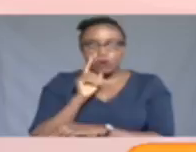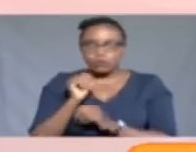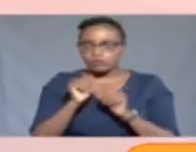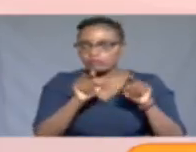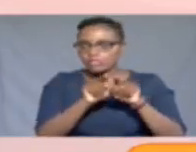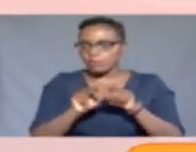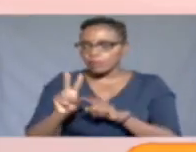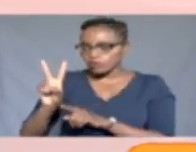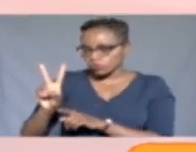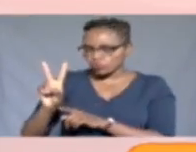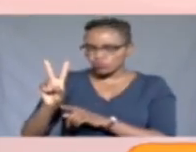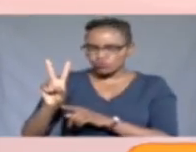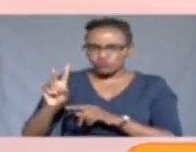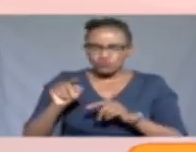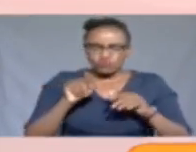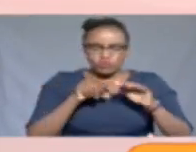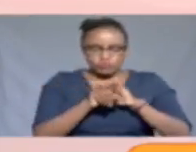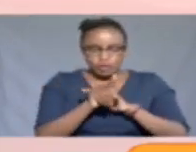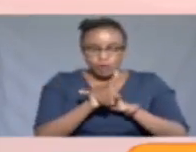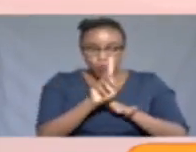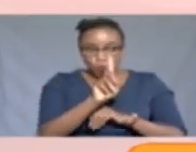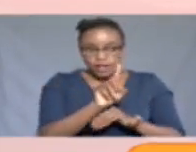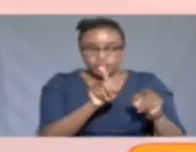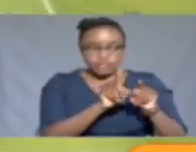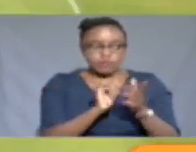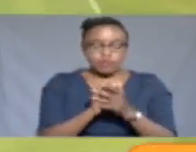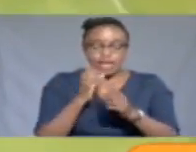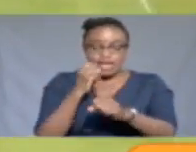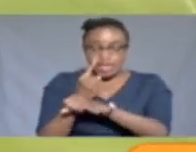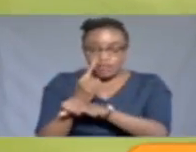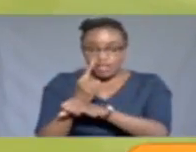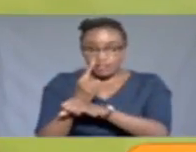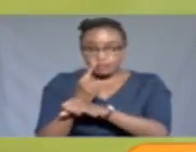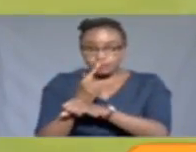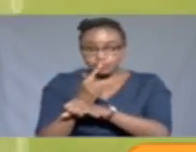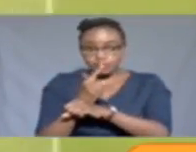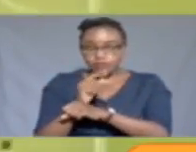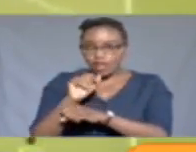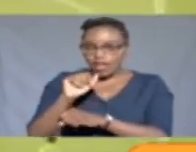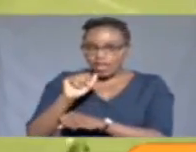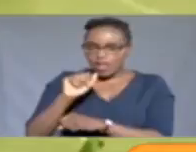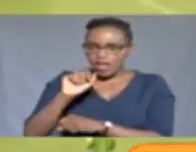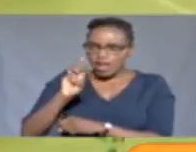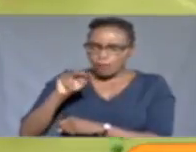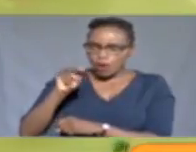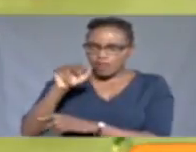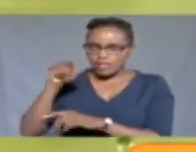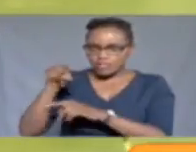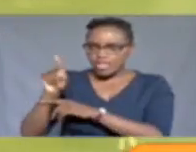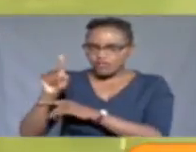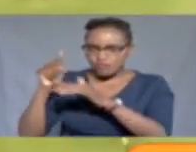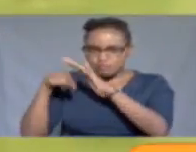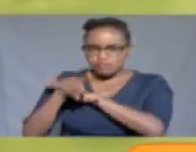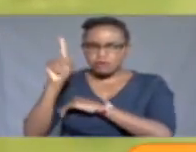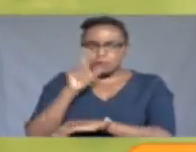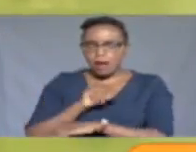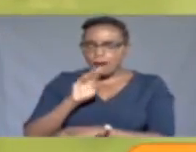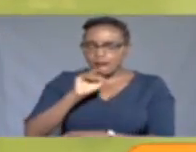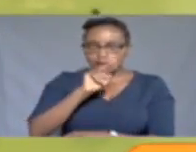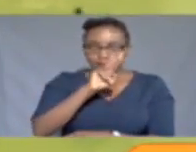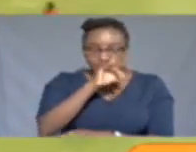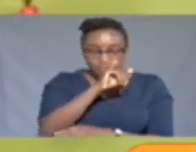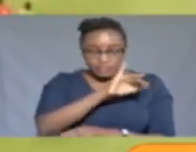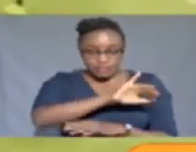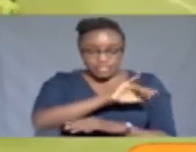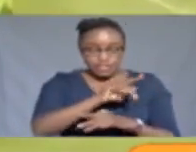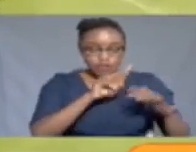the 2-1 scoreline. As from 11 a.m., Yema Mwana was the destroyer-in-chief on the Bandari side,